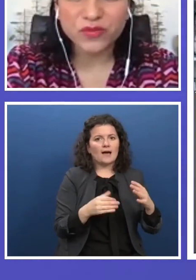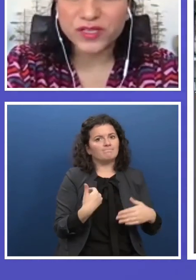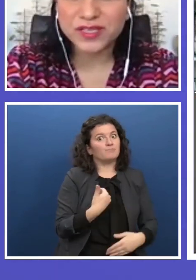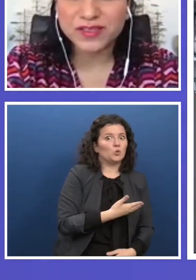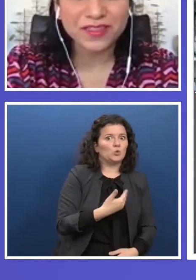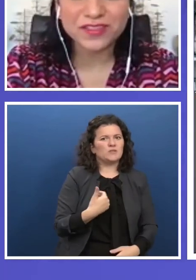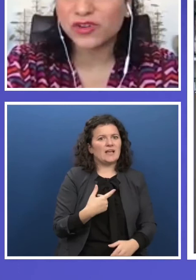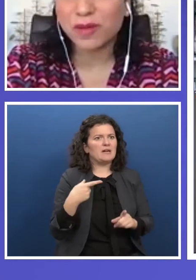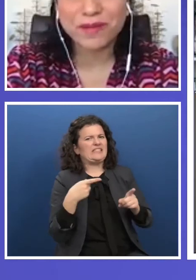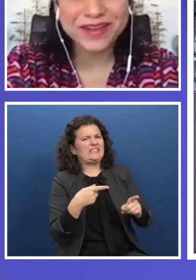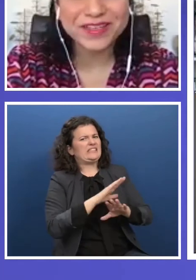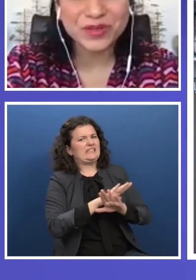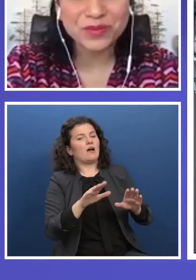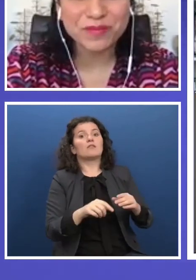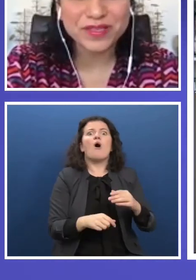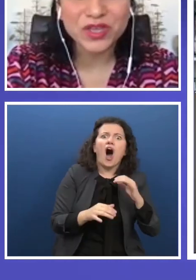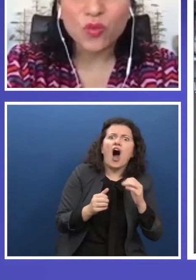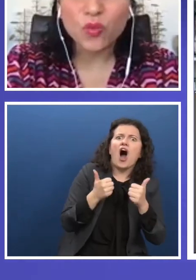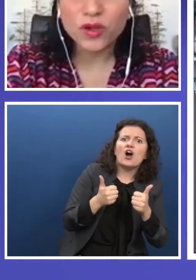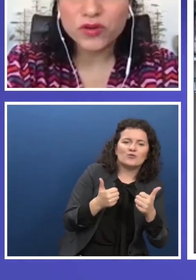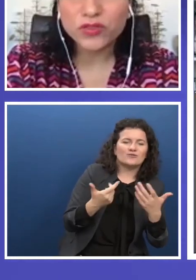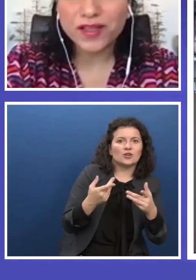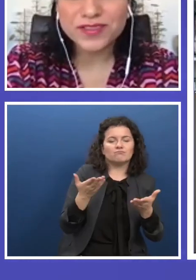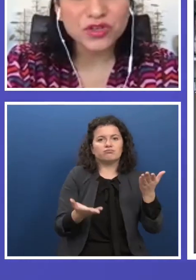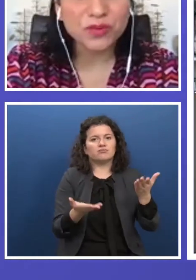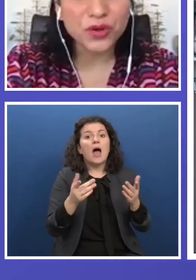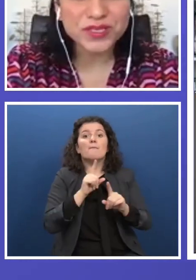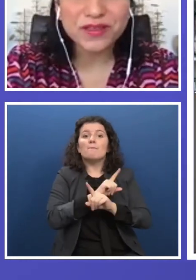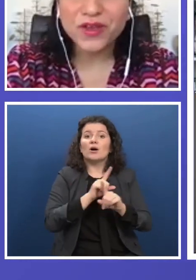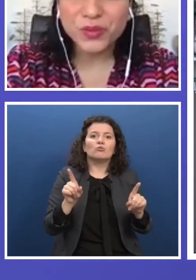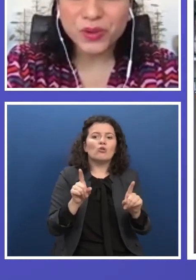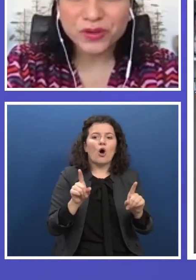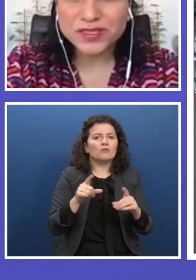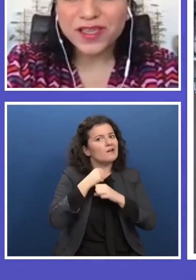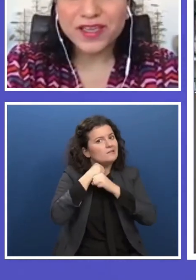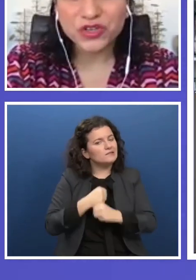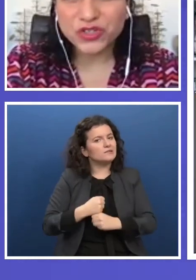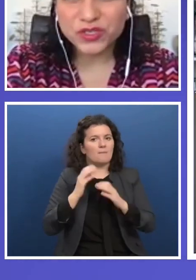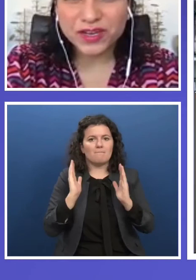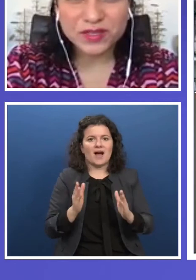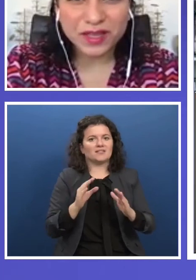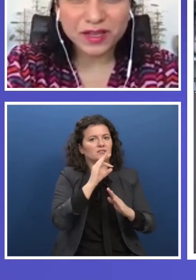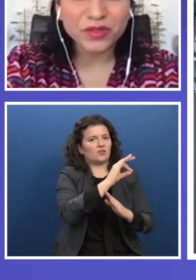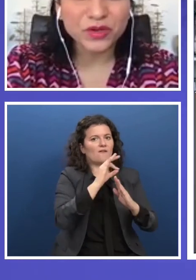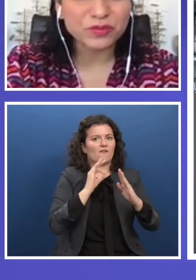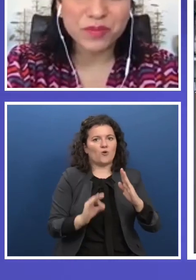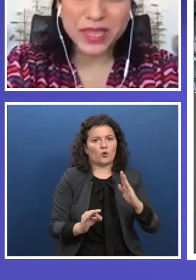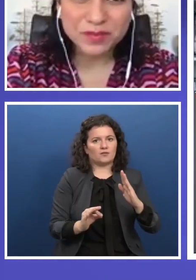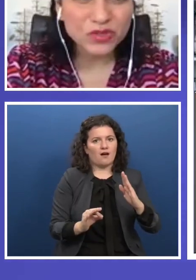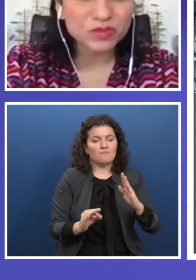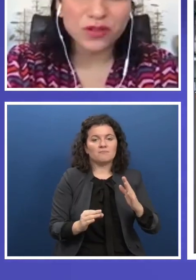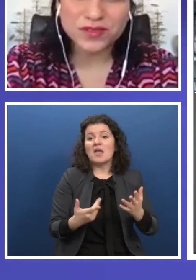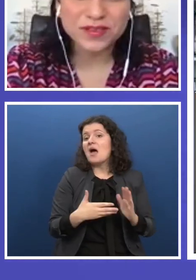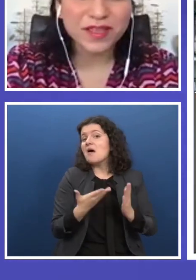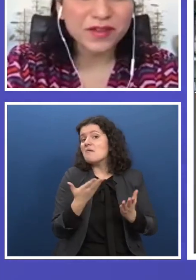as powerful as they're not binding commitments. What are your thoughts on imposing quotas as a country that has, made